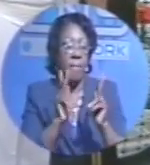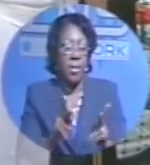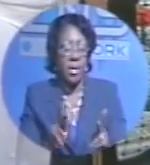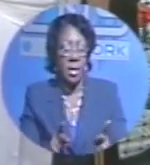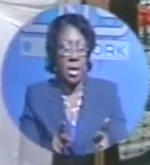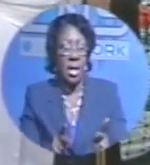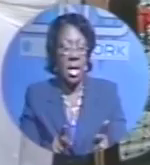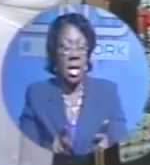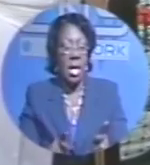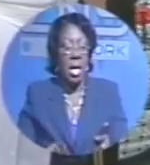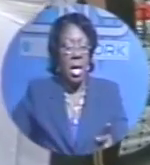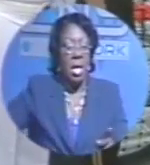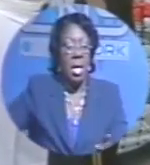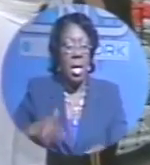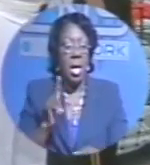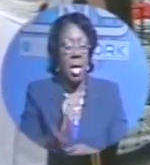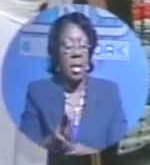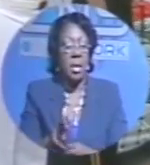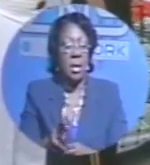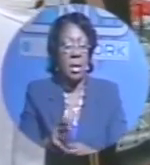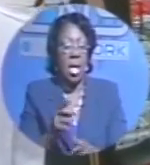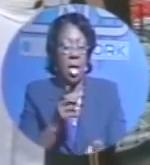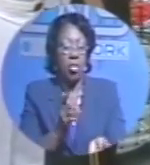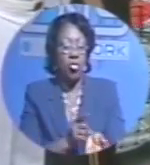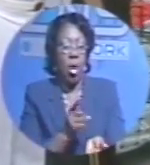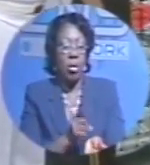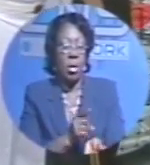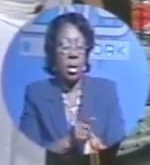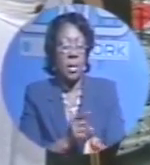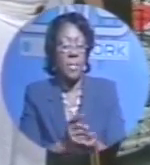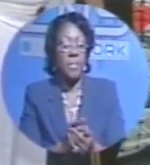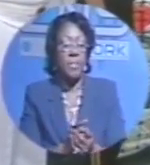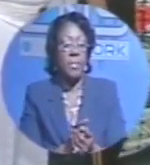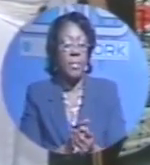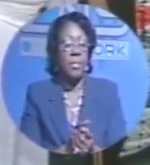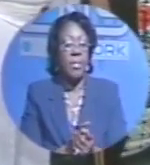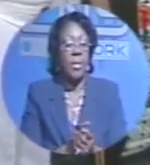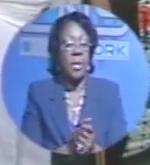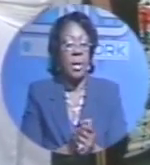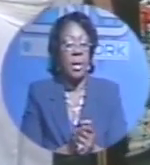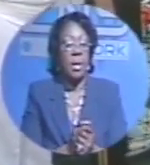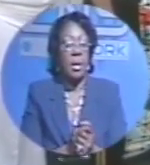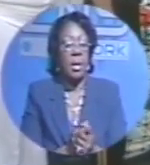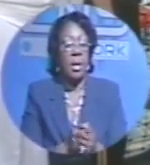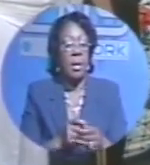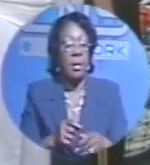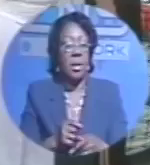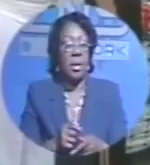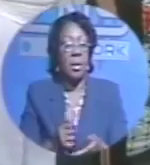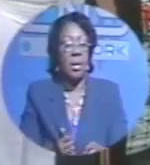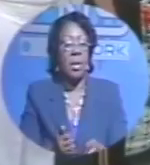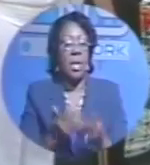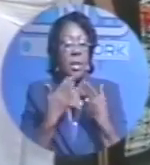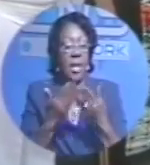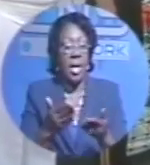firearms. Additionally, Sir Arthur thanked the U.S. for its continued help and assistance and generosity during